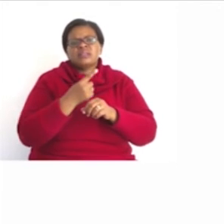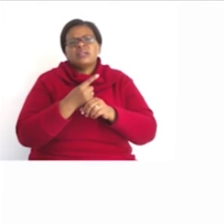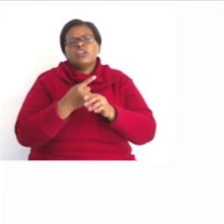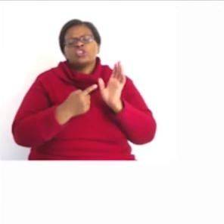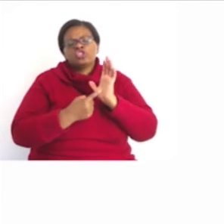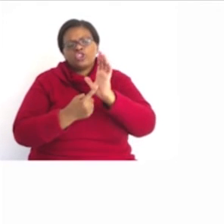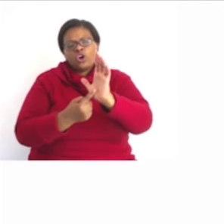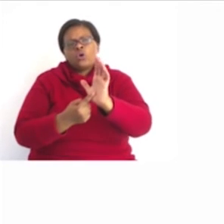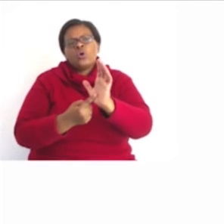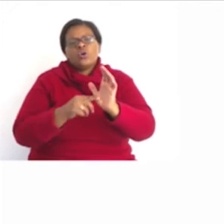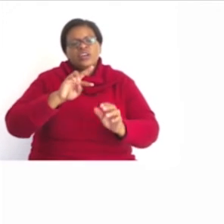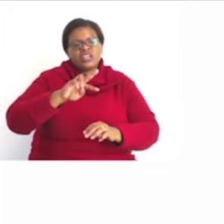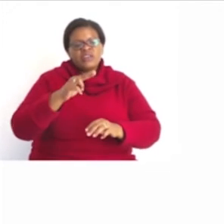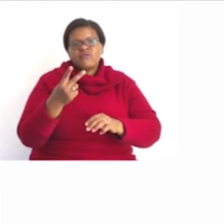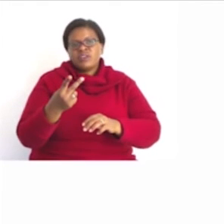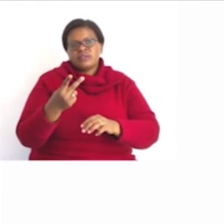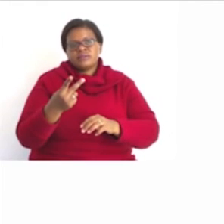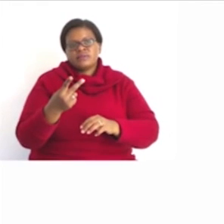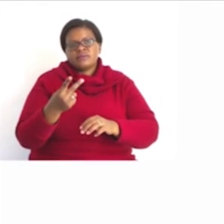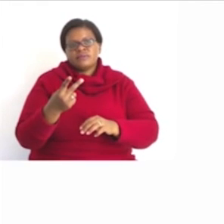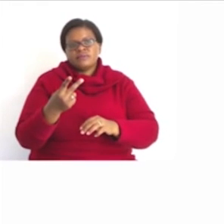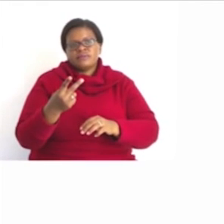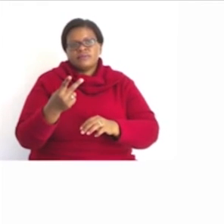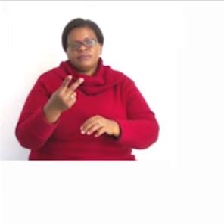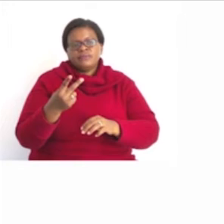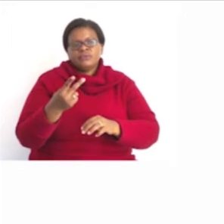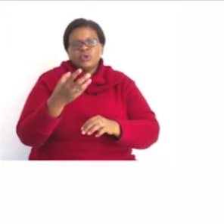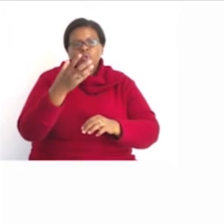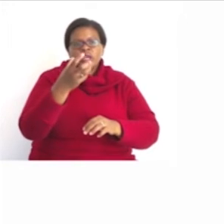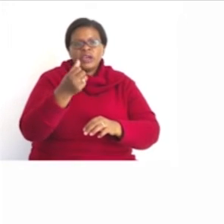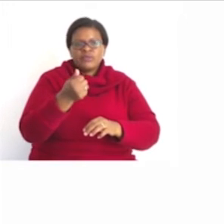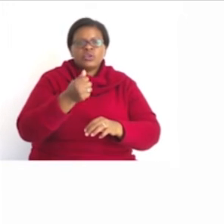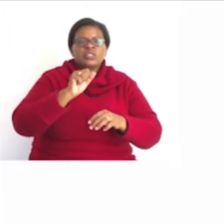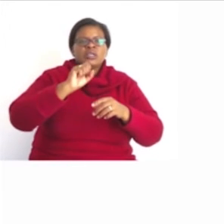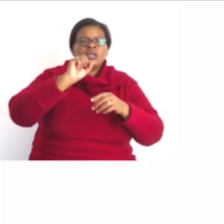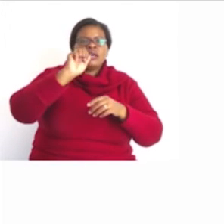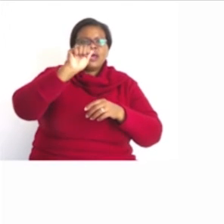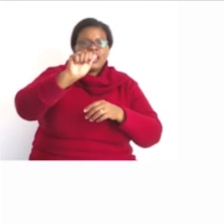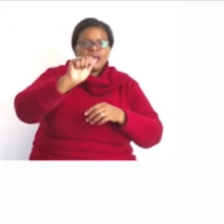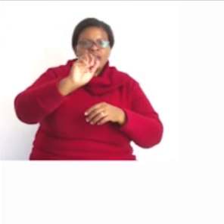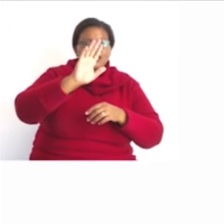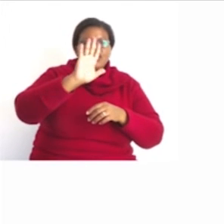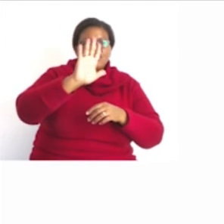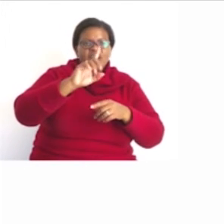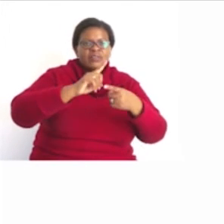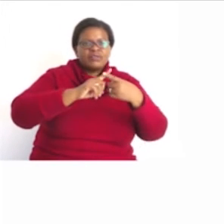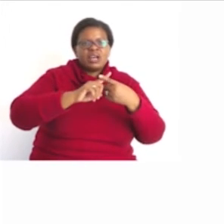inverse operations, whereby we have in A, we have 5 times